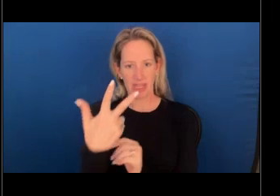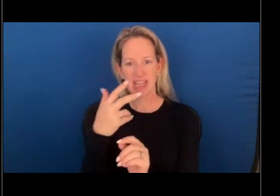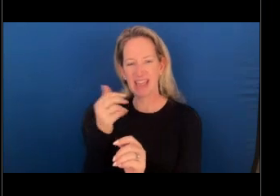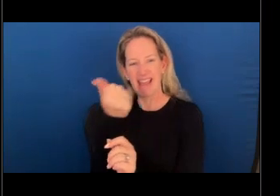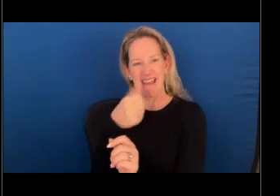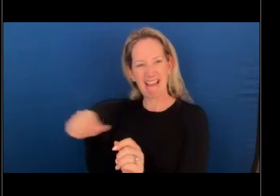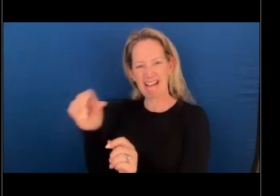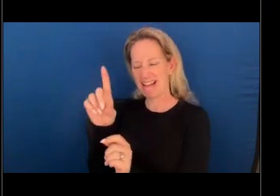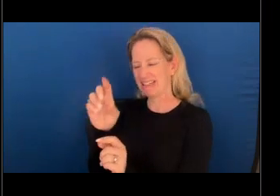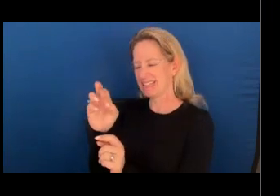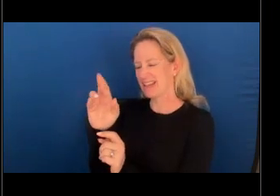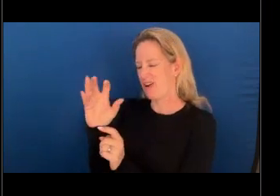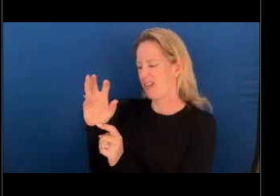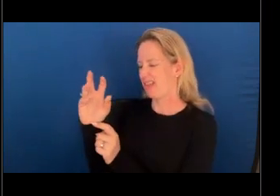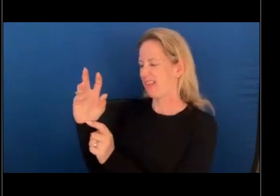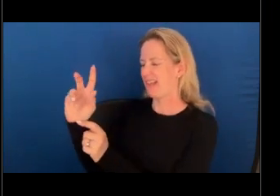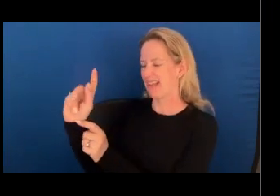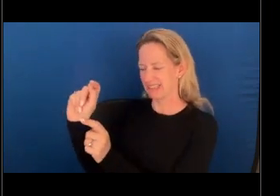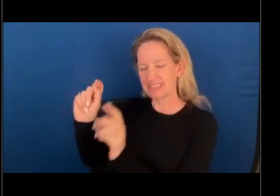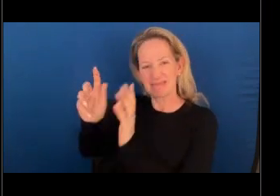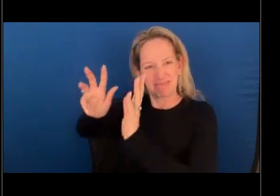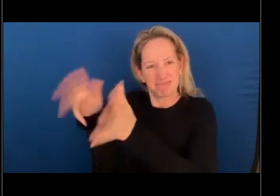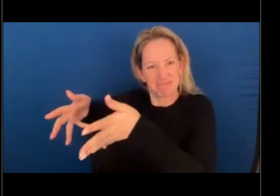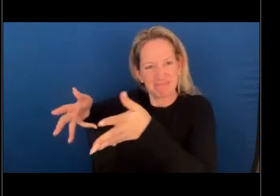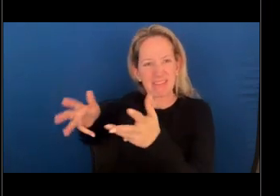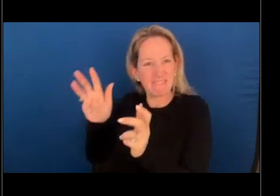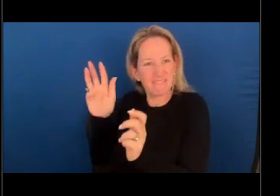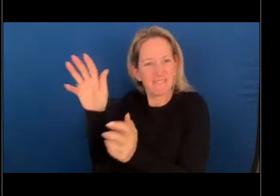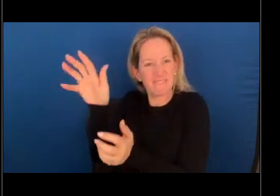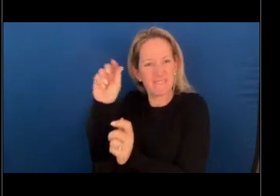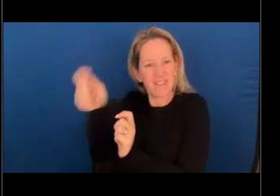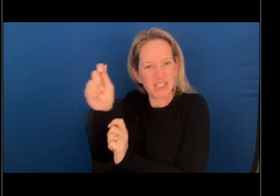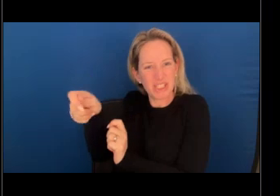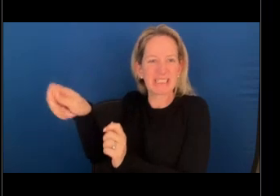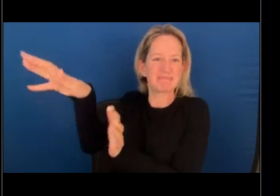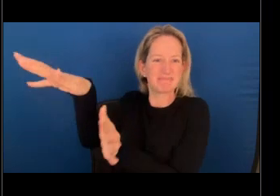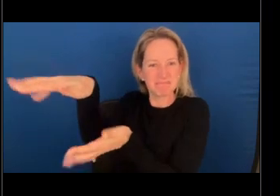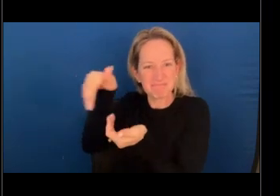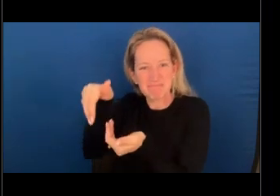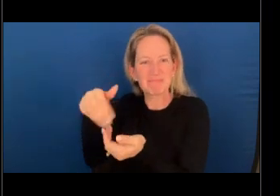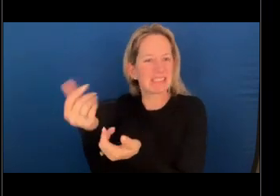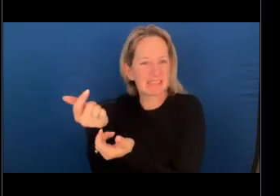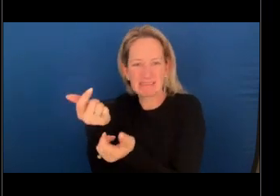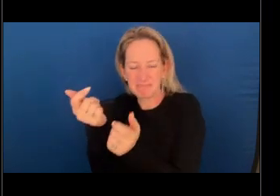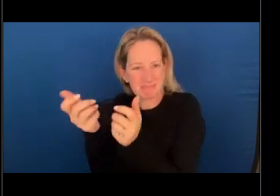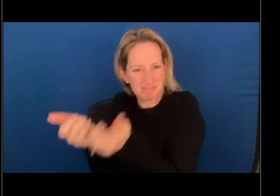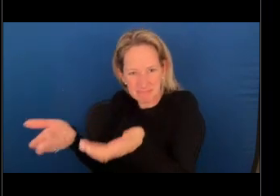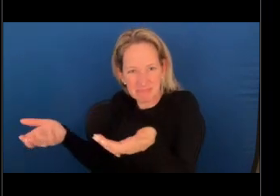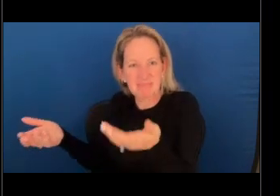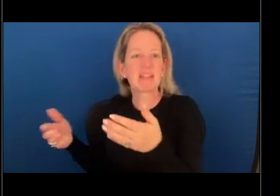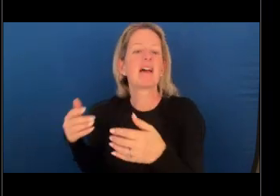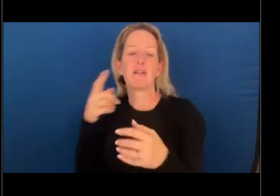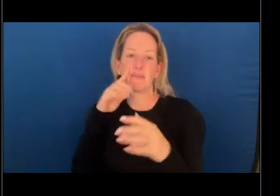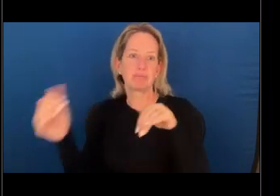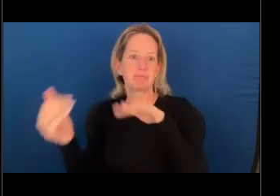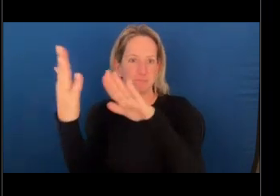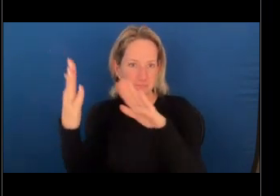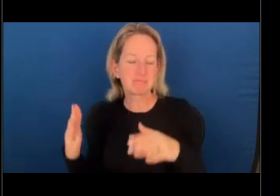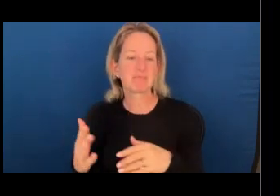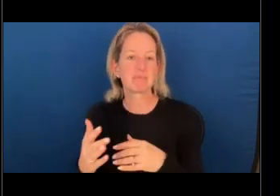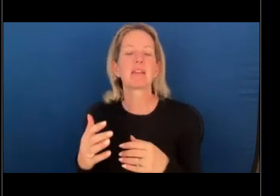fishing gear, innovations, and strategies for a cleaner marine environment. And in this session, we have 5 speakers. Again, each speaker will have